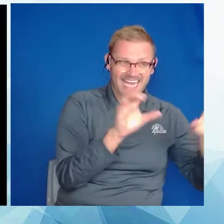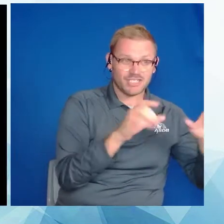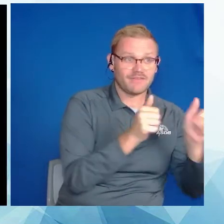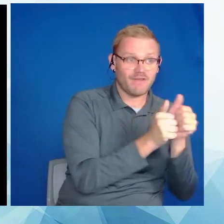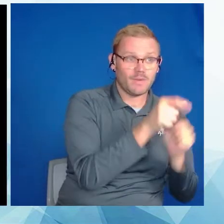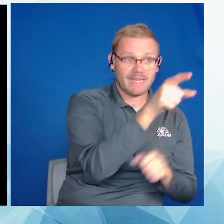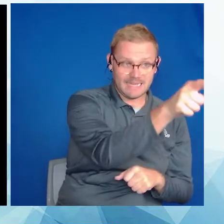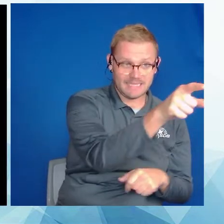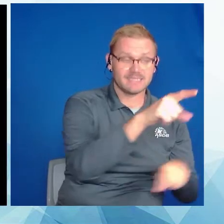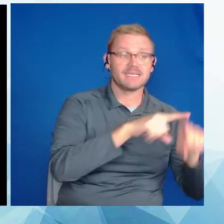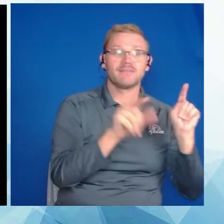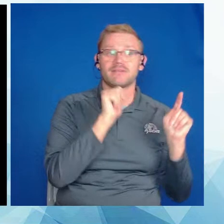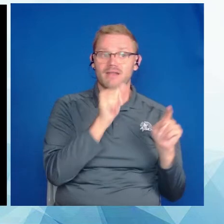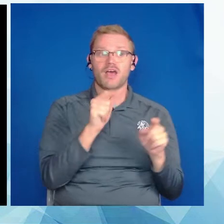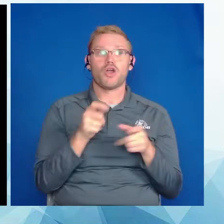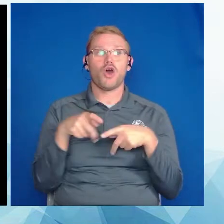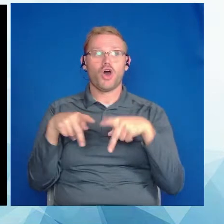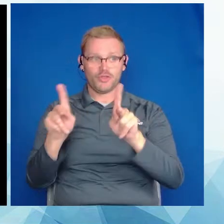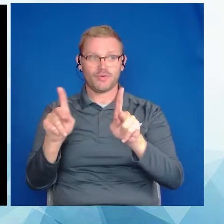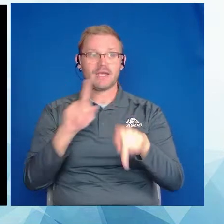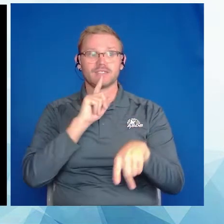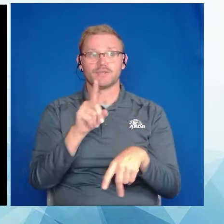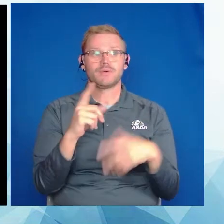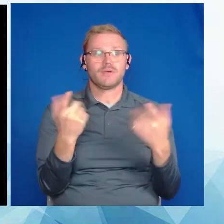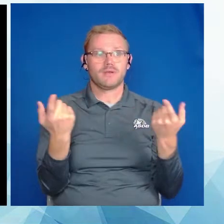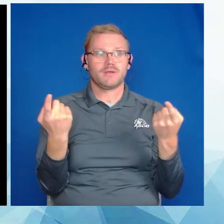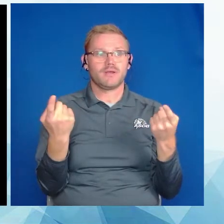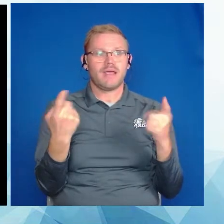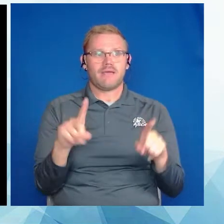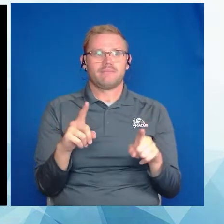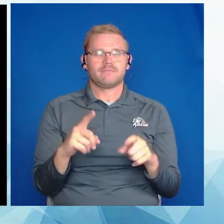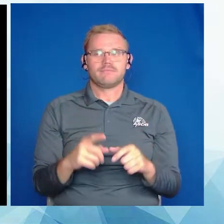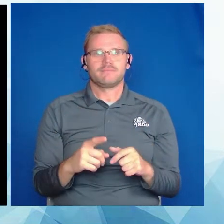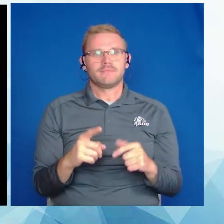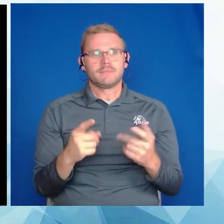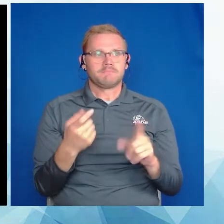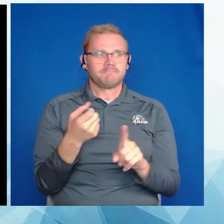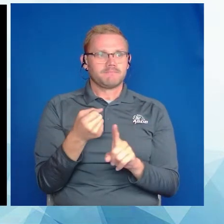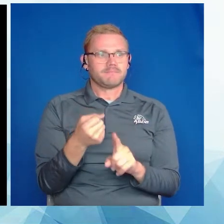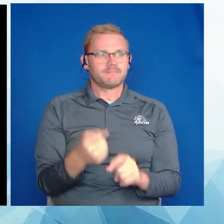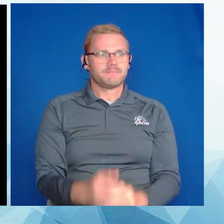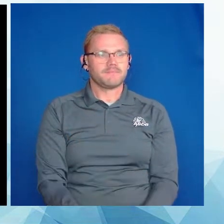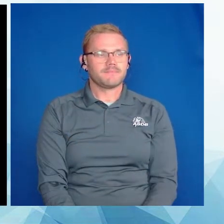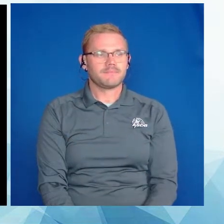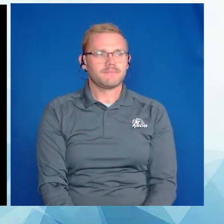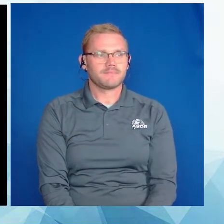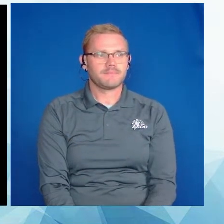this unless otherwise authorized to make such an expenditure.